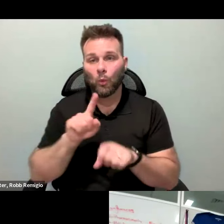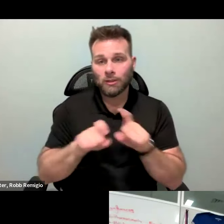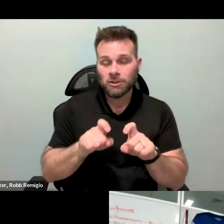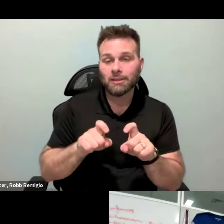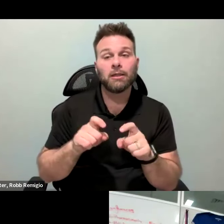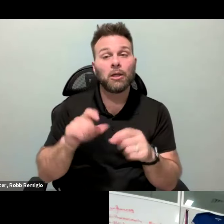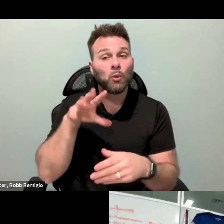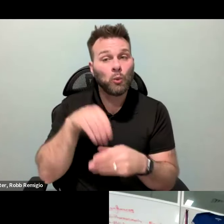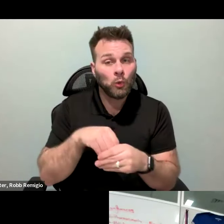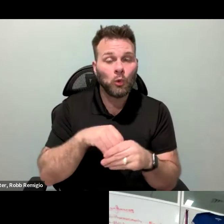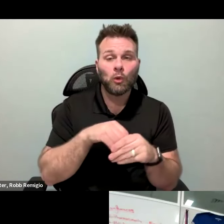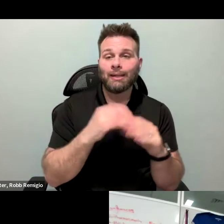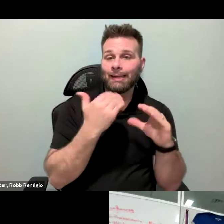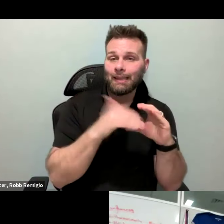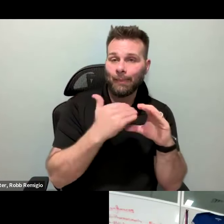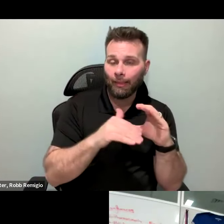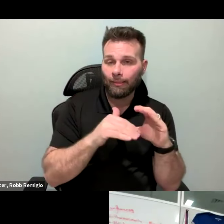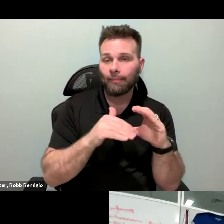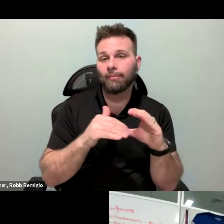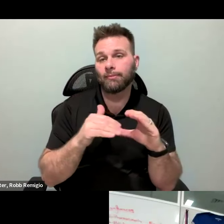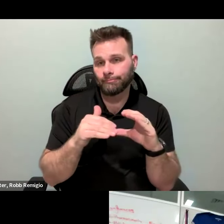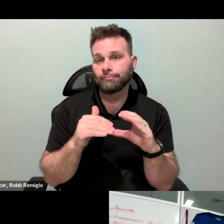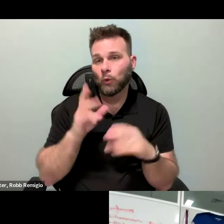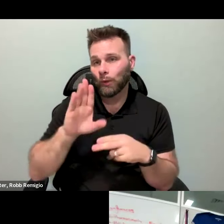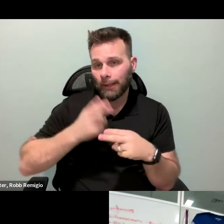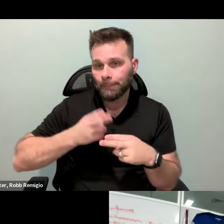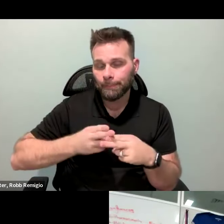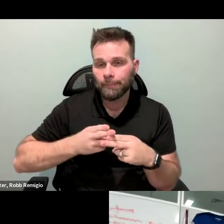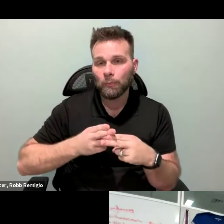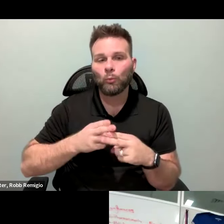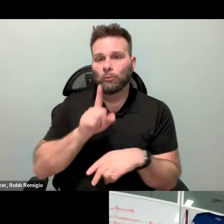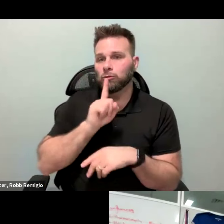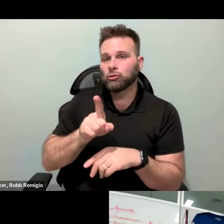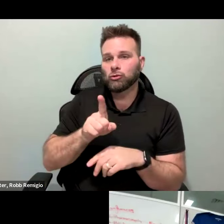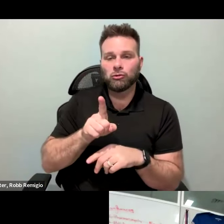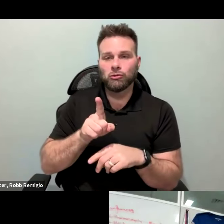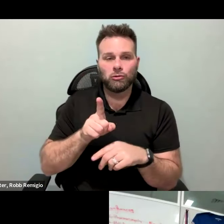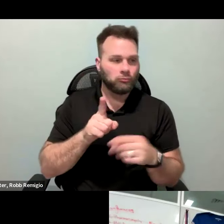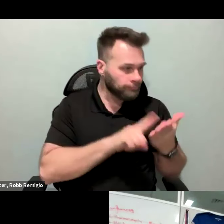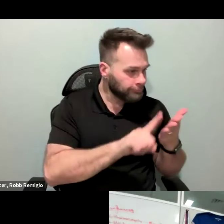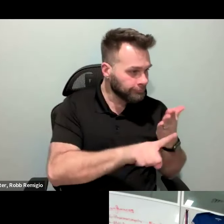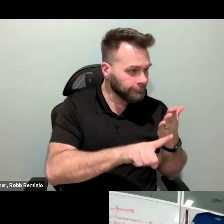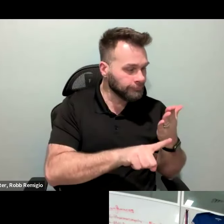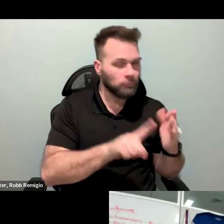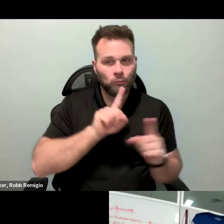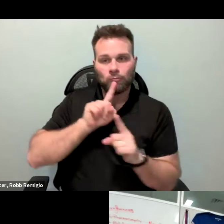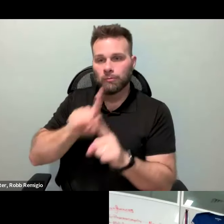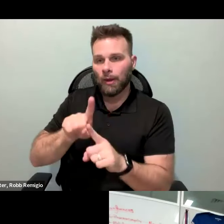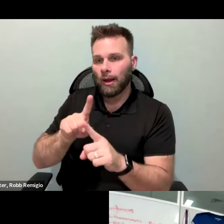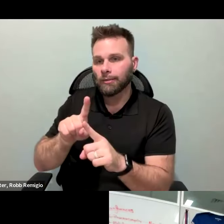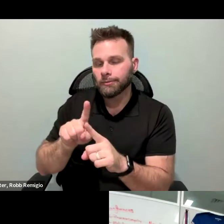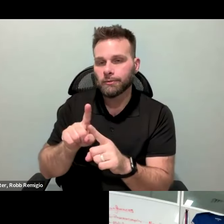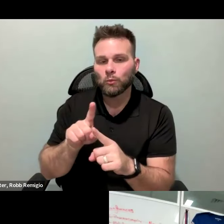your email, we assure you that we will get a response for you. We look at the chat